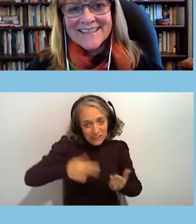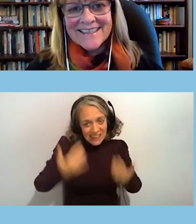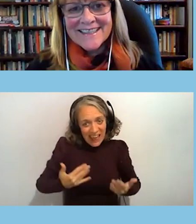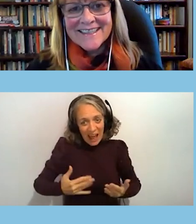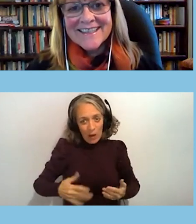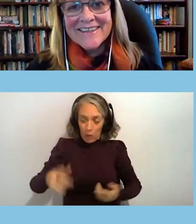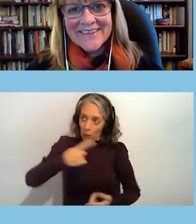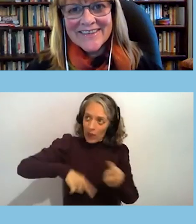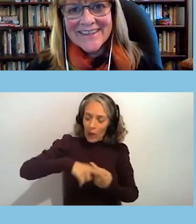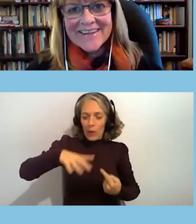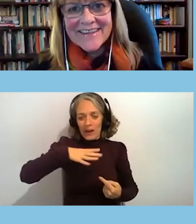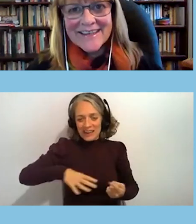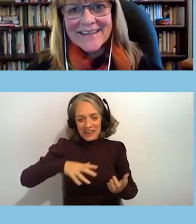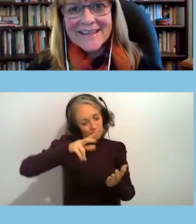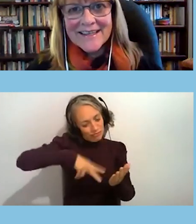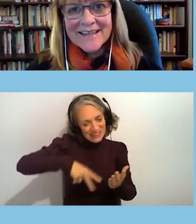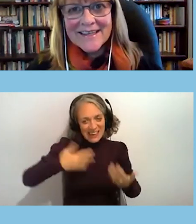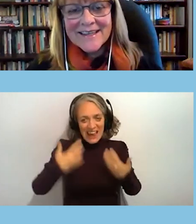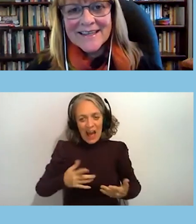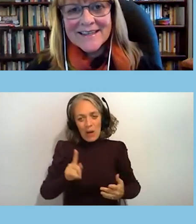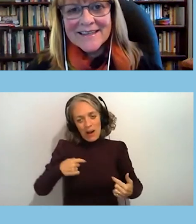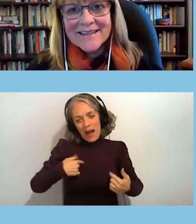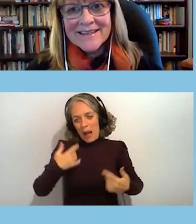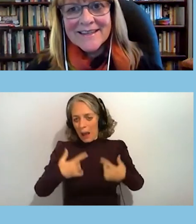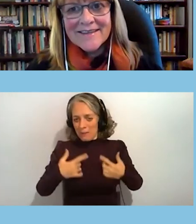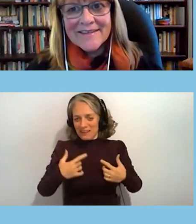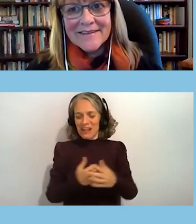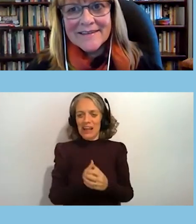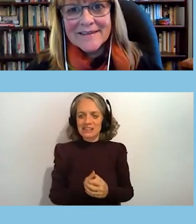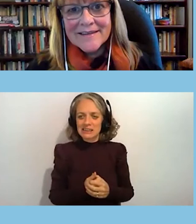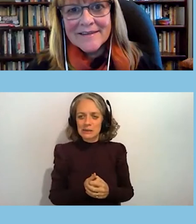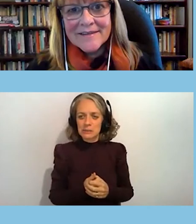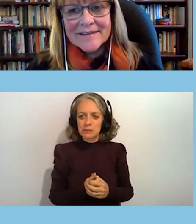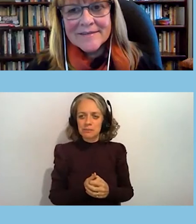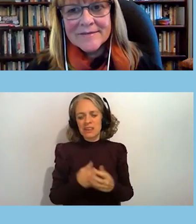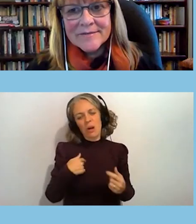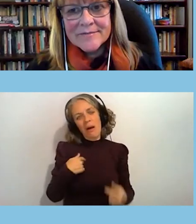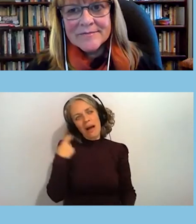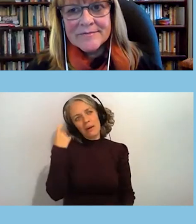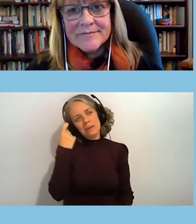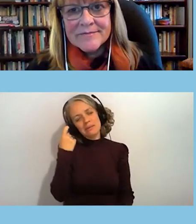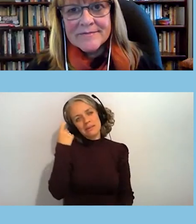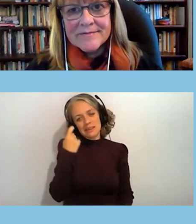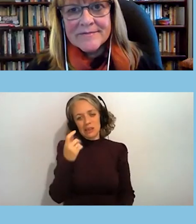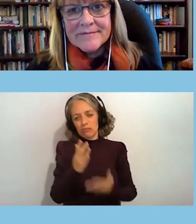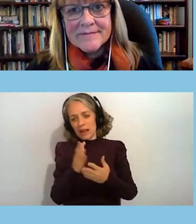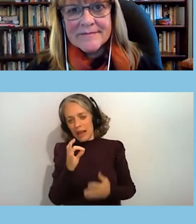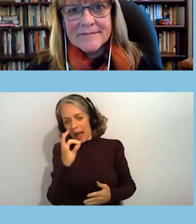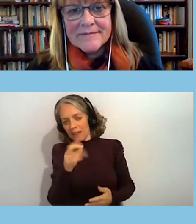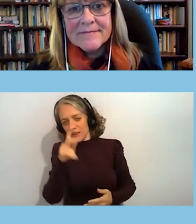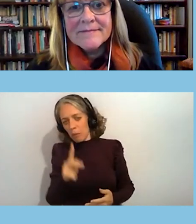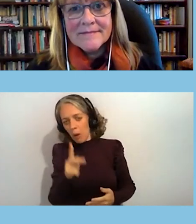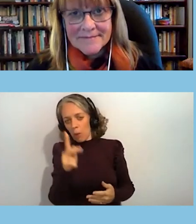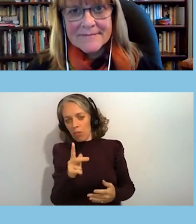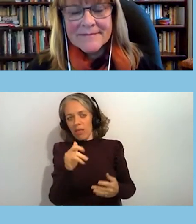now. We all need it now. But I'm excited about that. I had a question I was thinking about, sort of, that's really for both of you, but maybe Tanya could